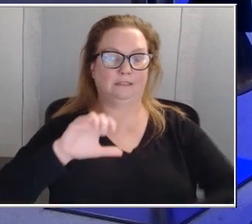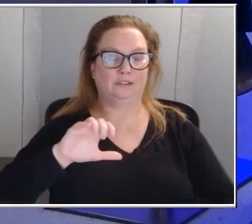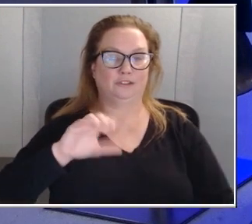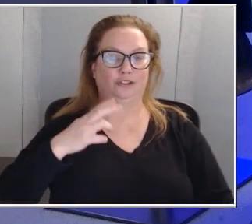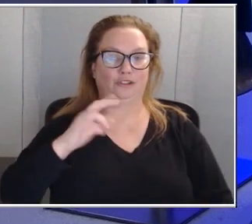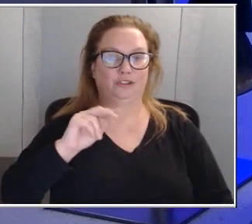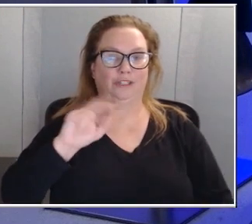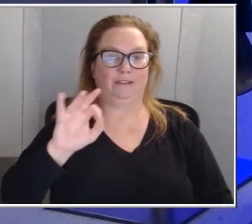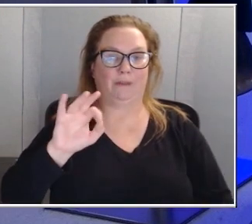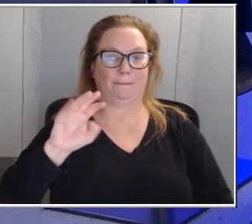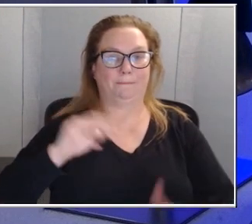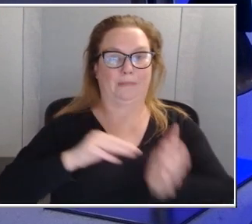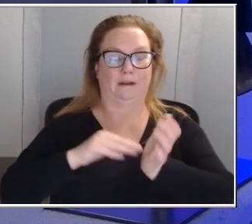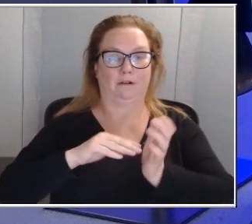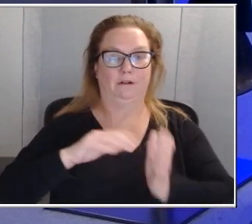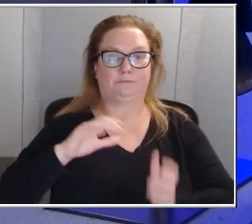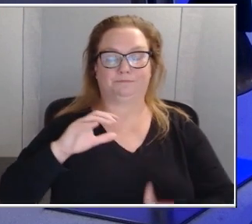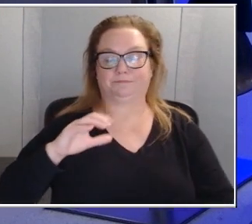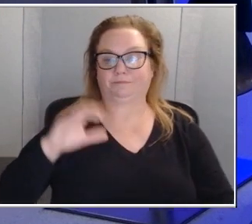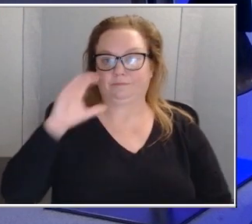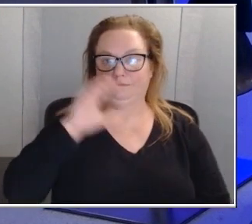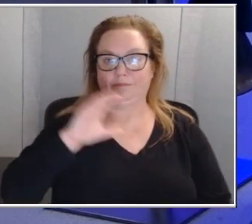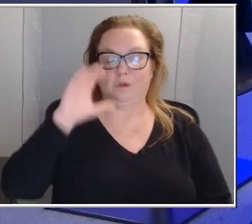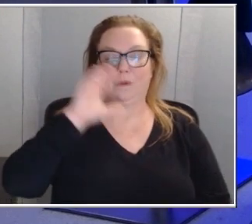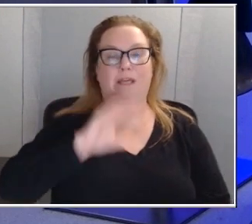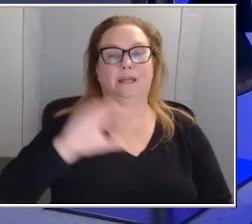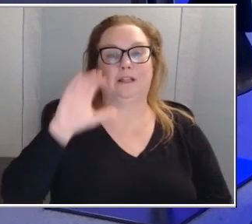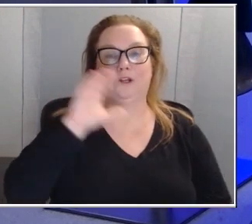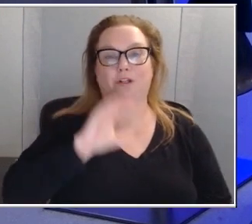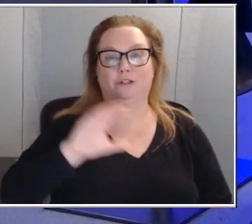Officer. We searched our way back to the back